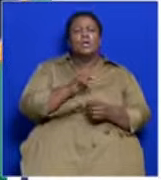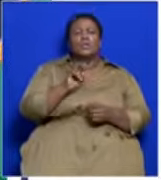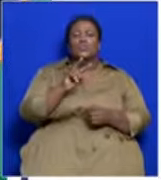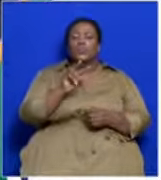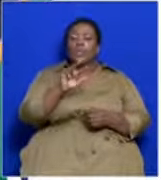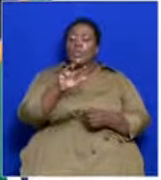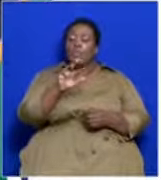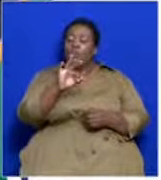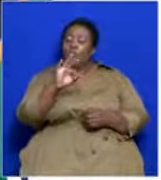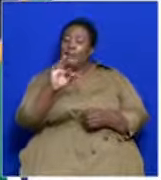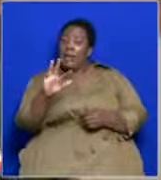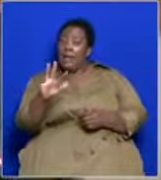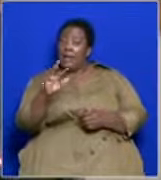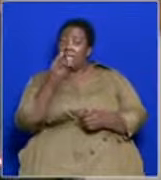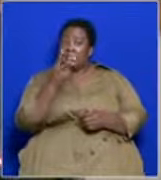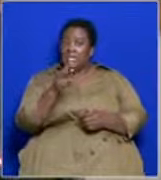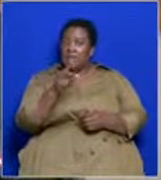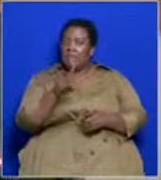person.